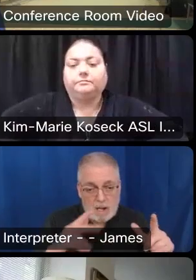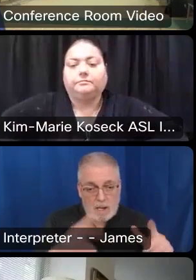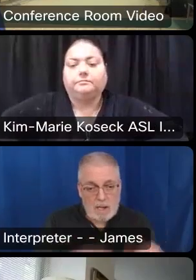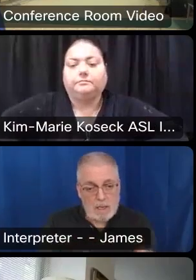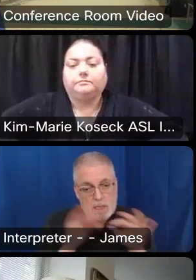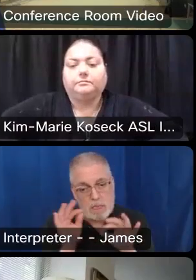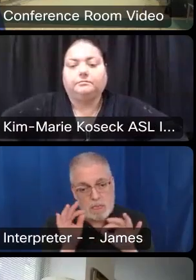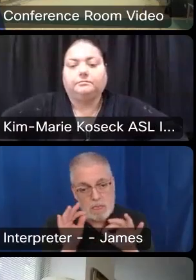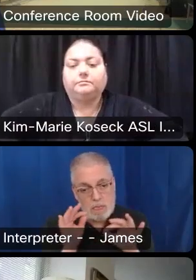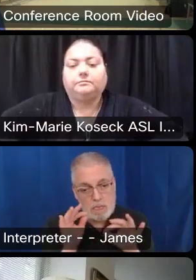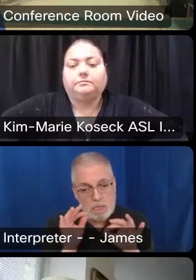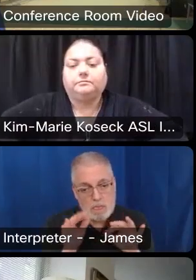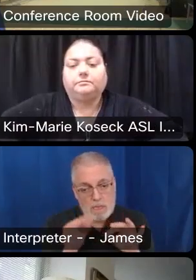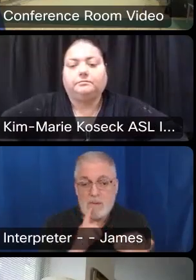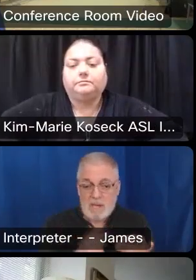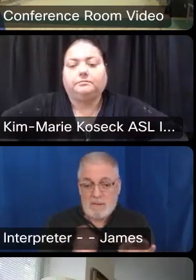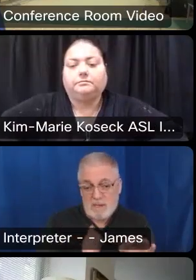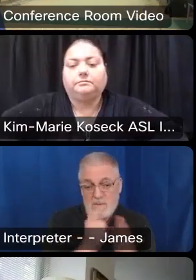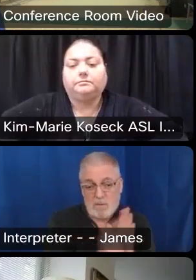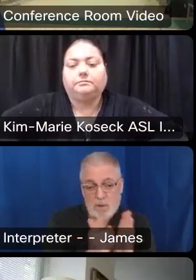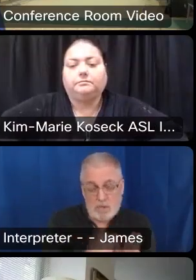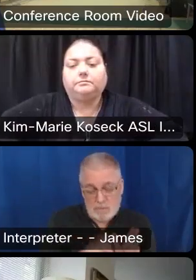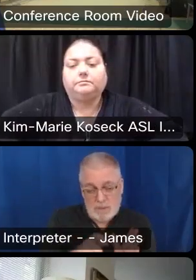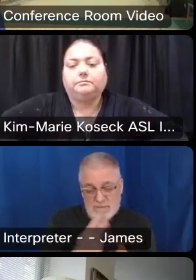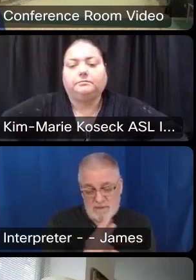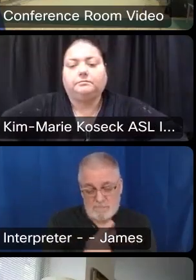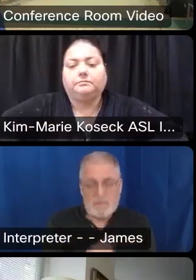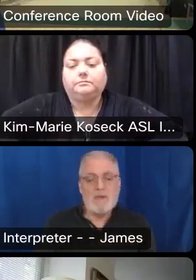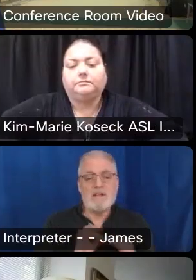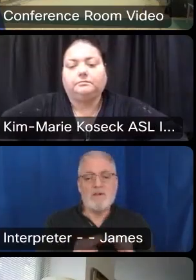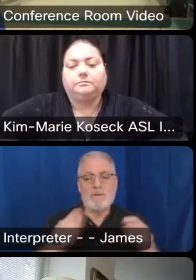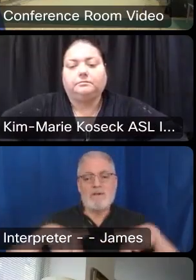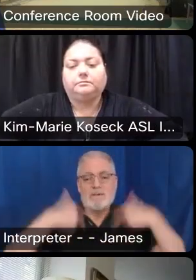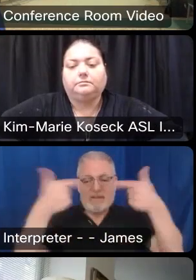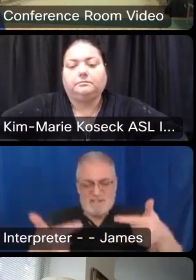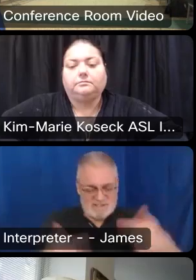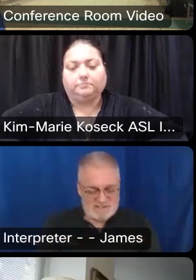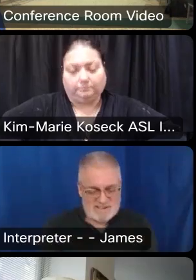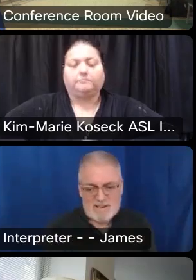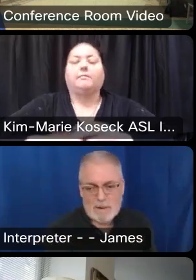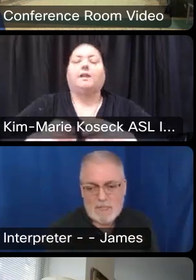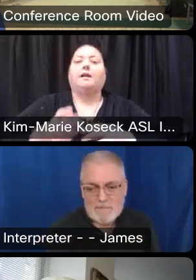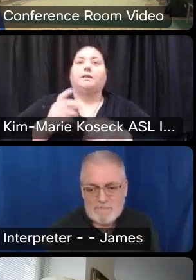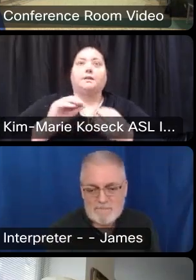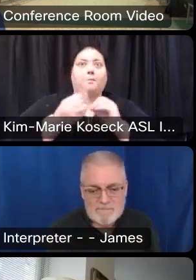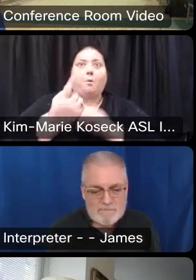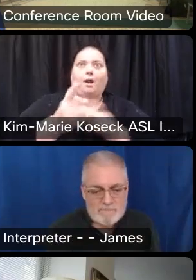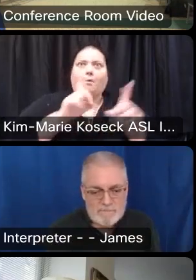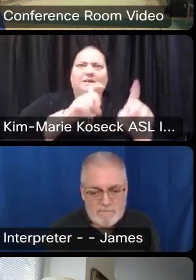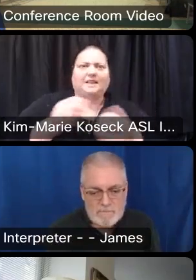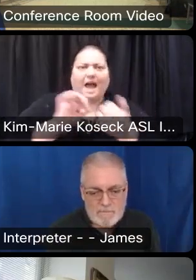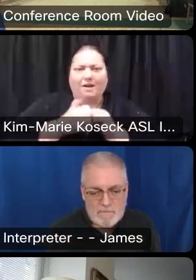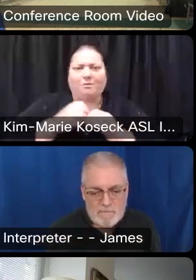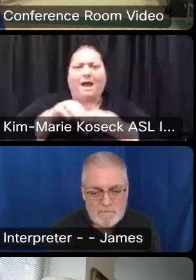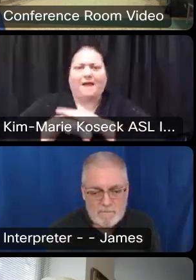Yep. Yep. So simplification. I mean, because it is a lot of information, but because the number one question is, how do I get access to